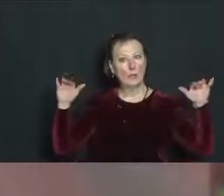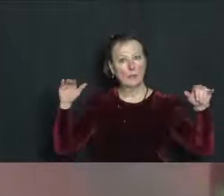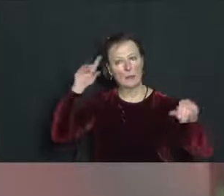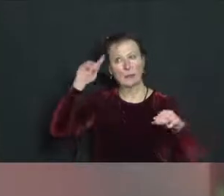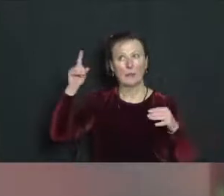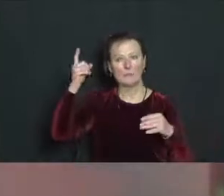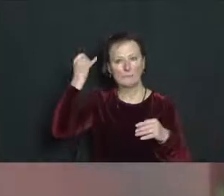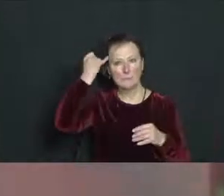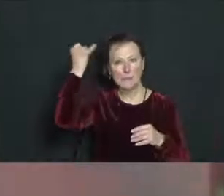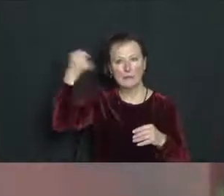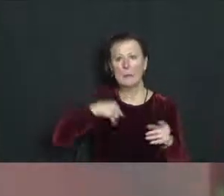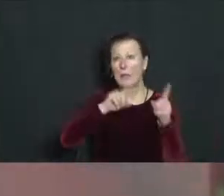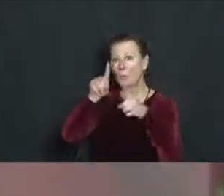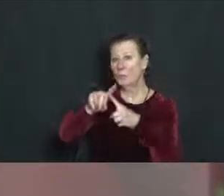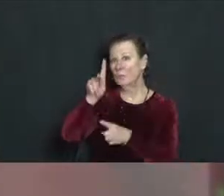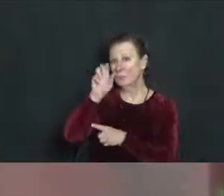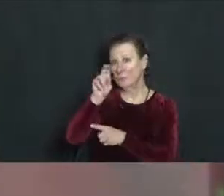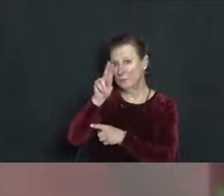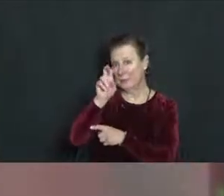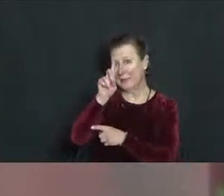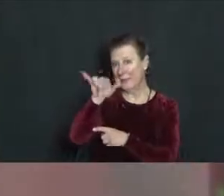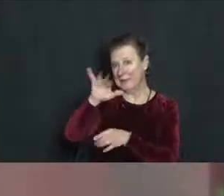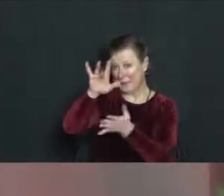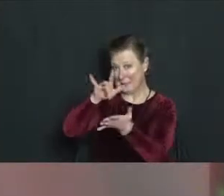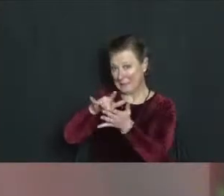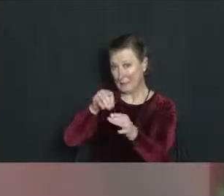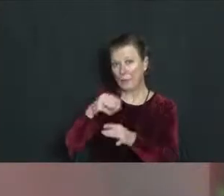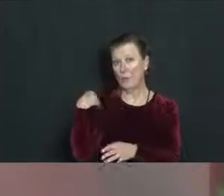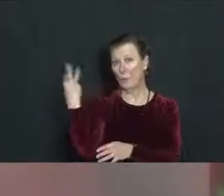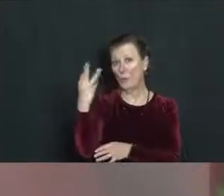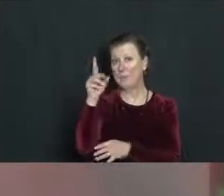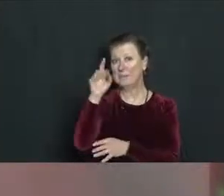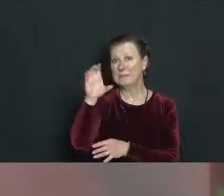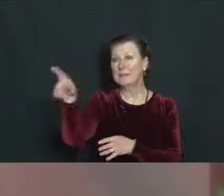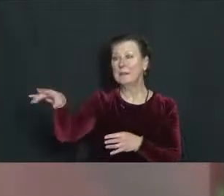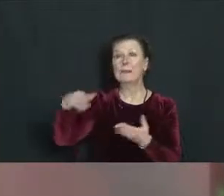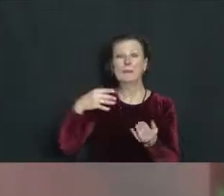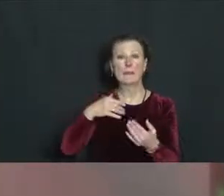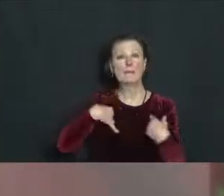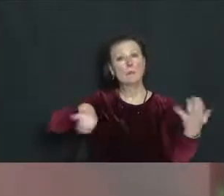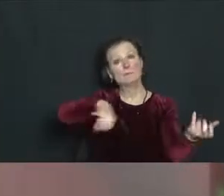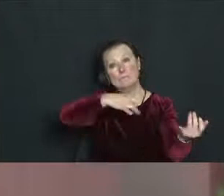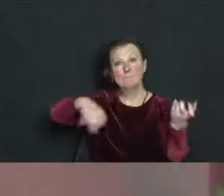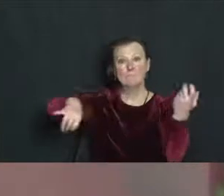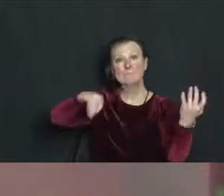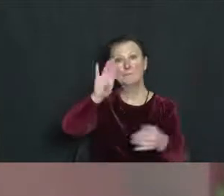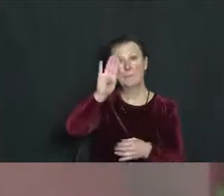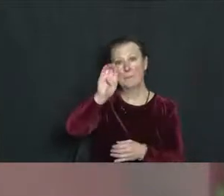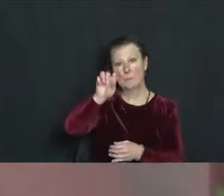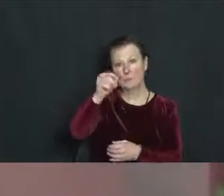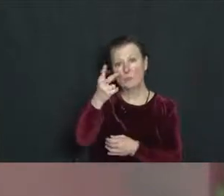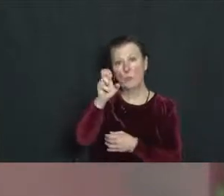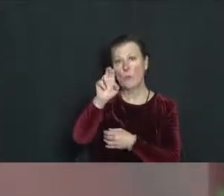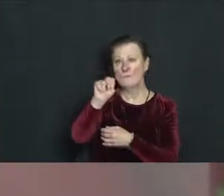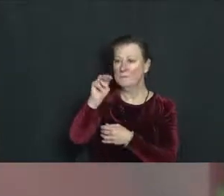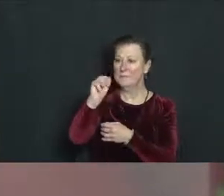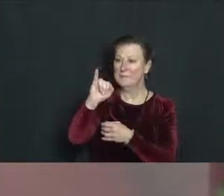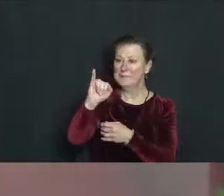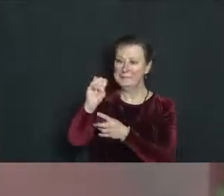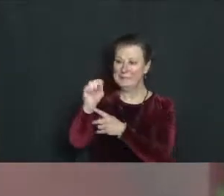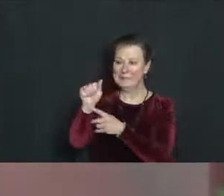I had gone to the Kennedy Center in Washington, D.C. They were performing Beethoven's Missa Solemnis, a great